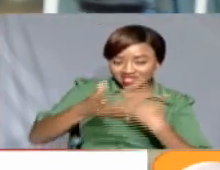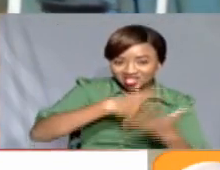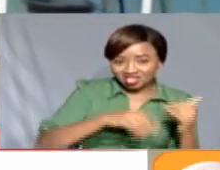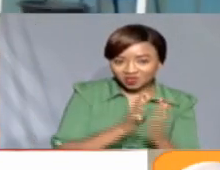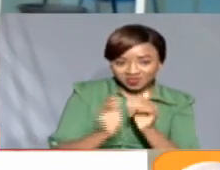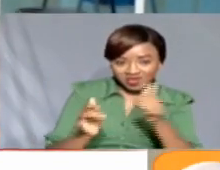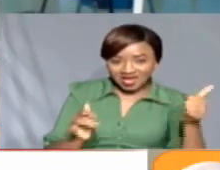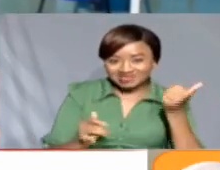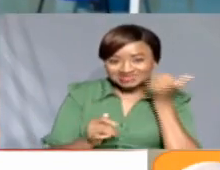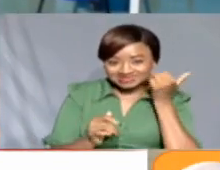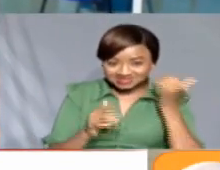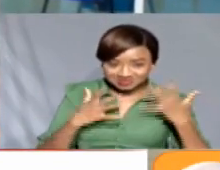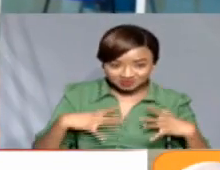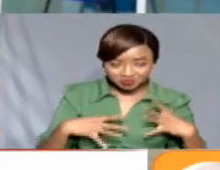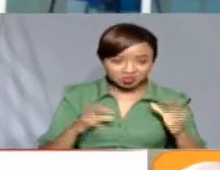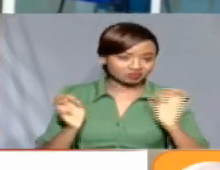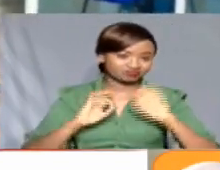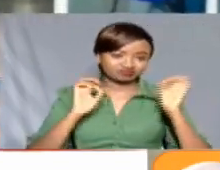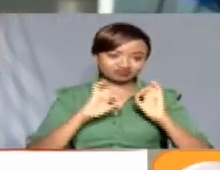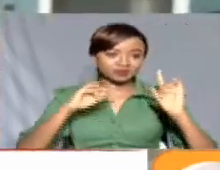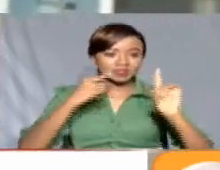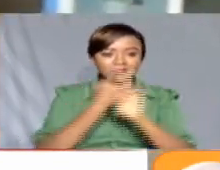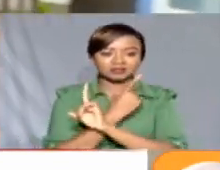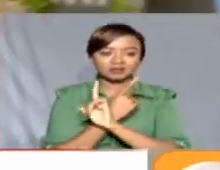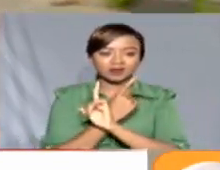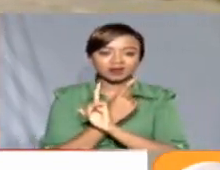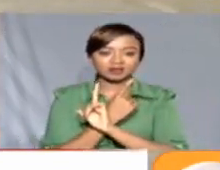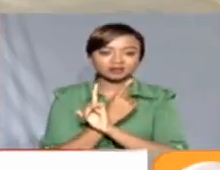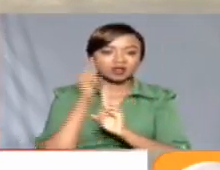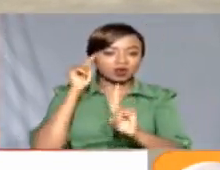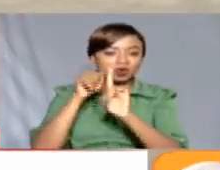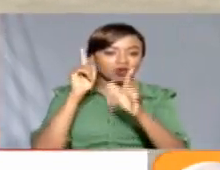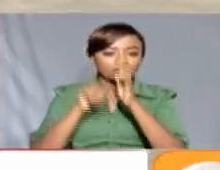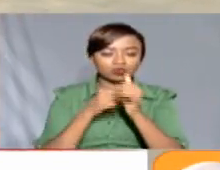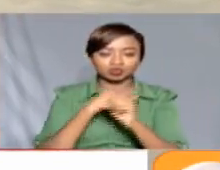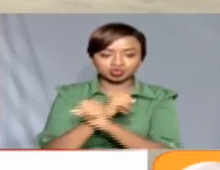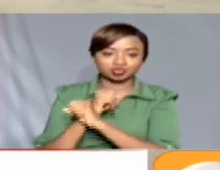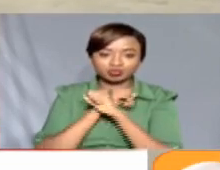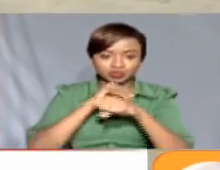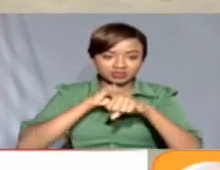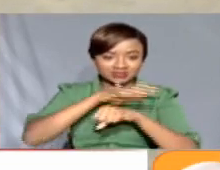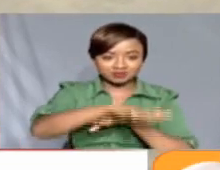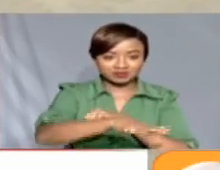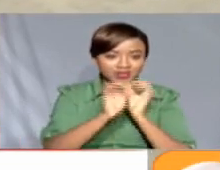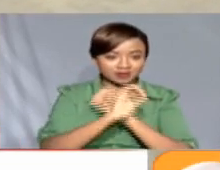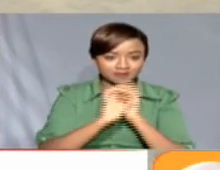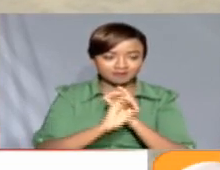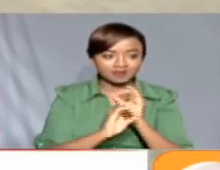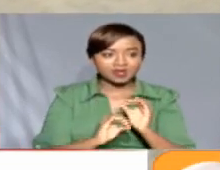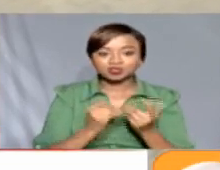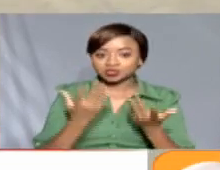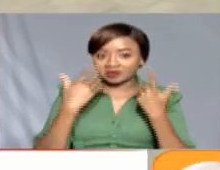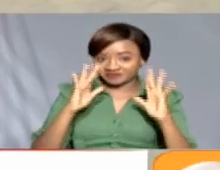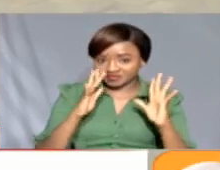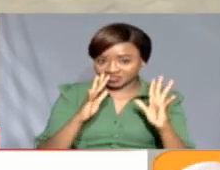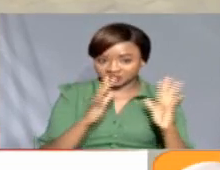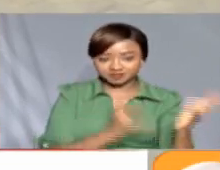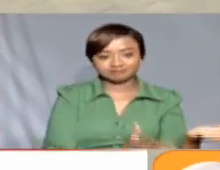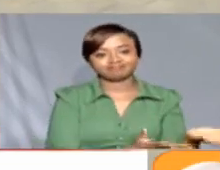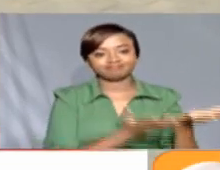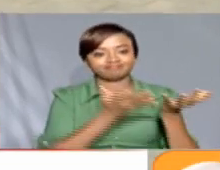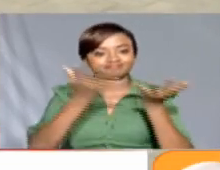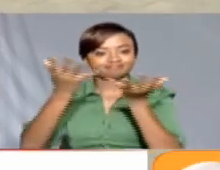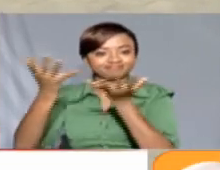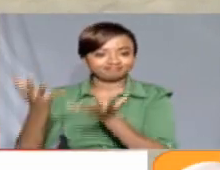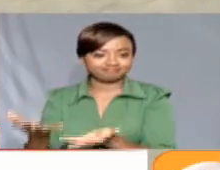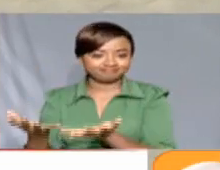reception for other patients who might be here, to prevent a possible spread. So now Dr. Ngare has collected the sample,